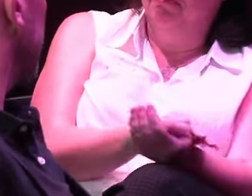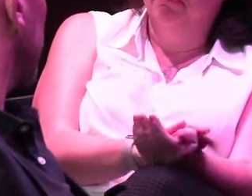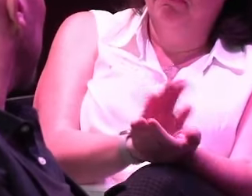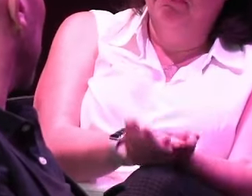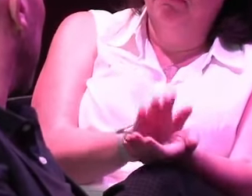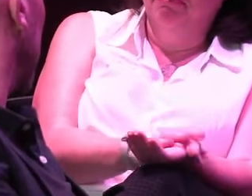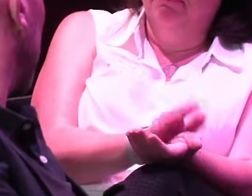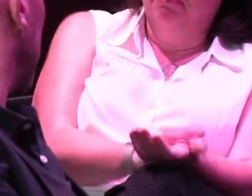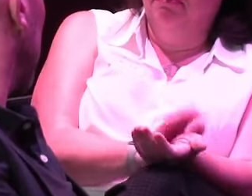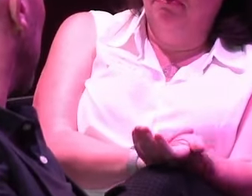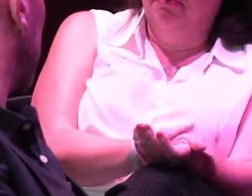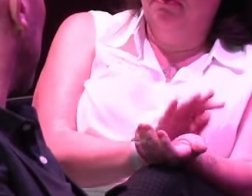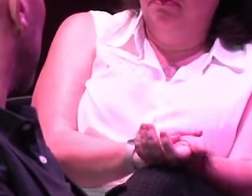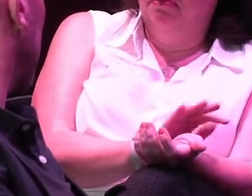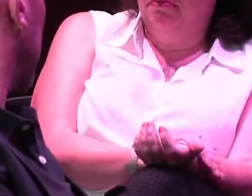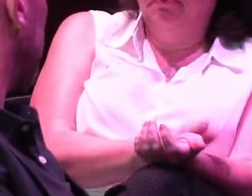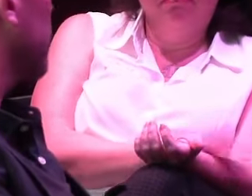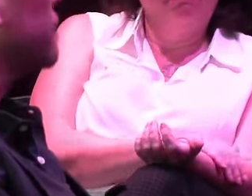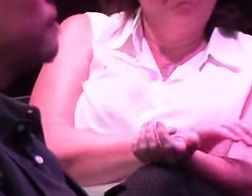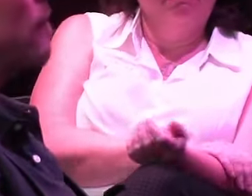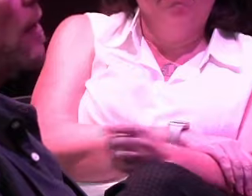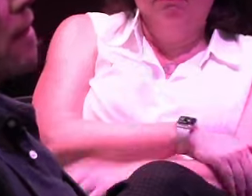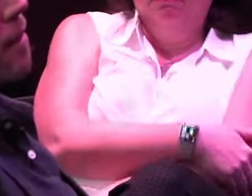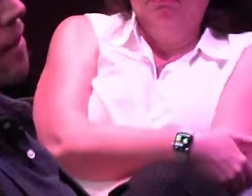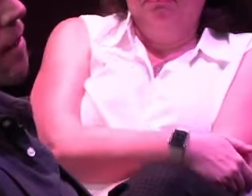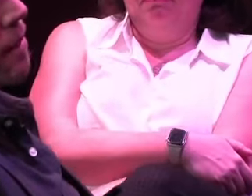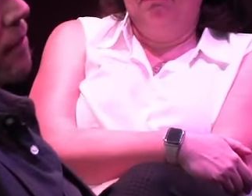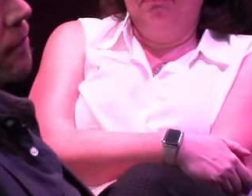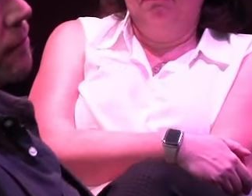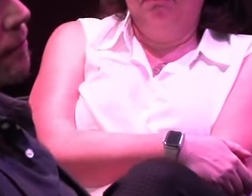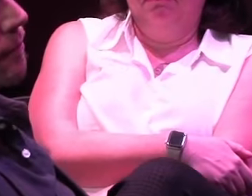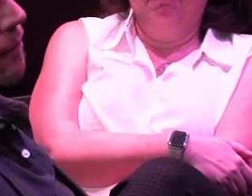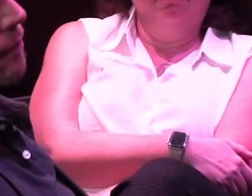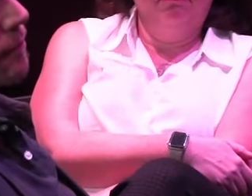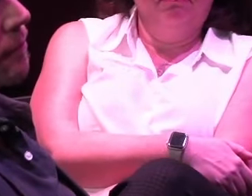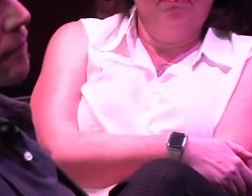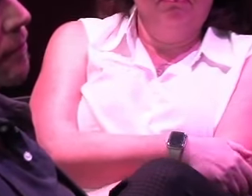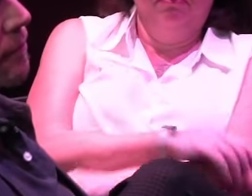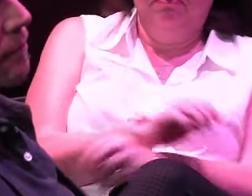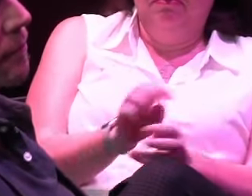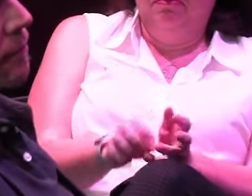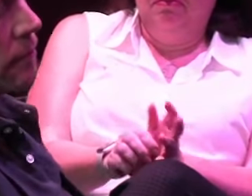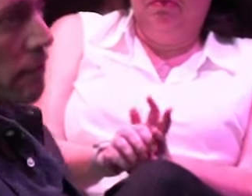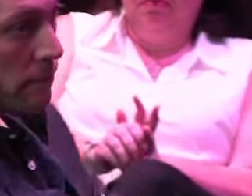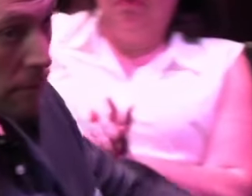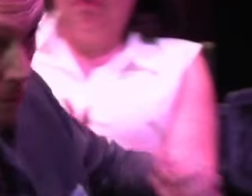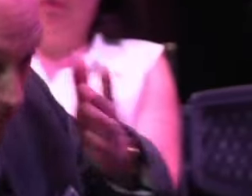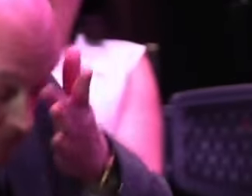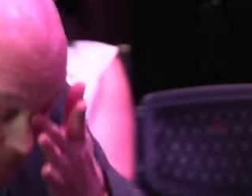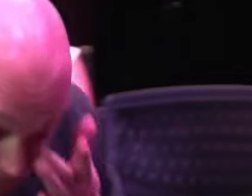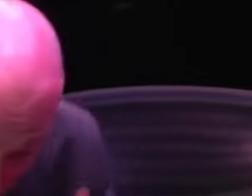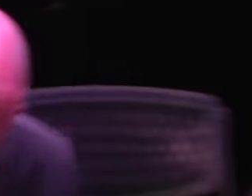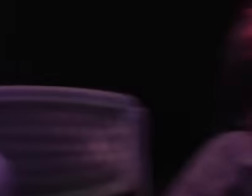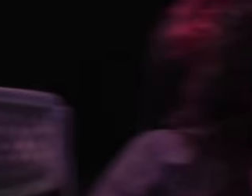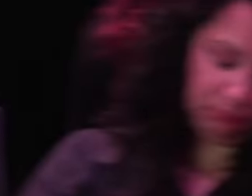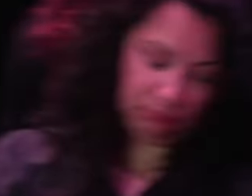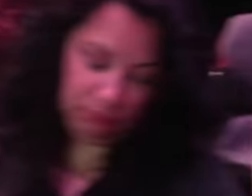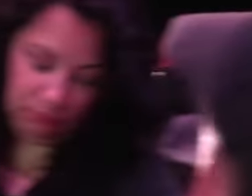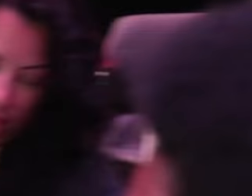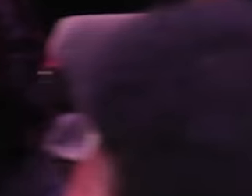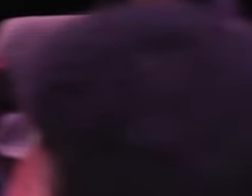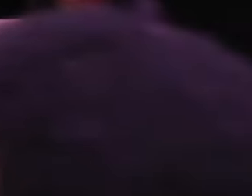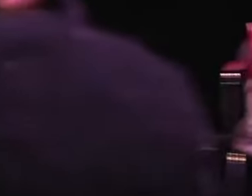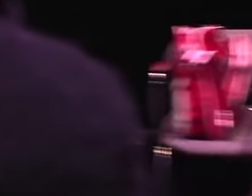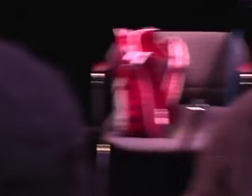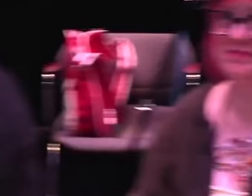you, Leslie. I'm going to ask Mika to have our final comment, and then I'm going to wrap us up. Okay,